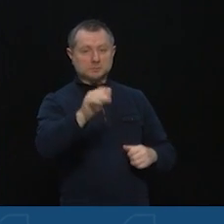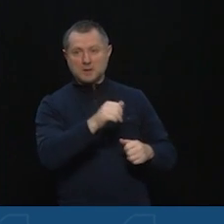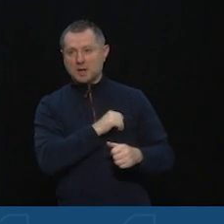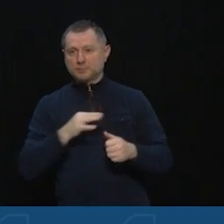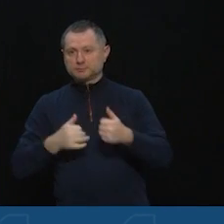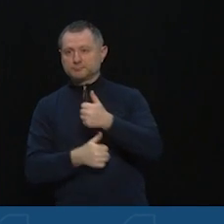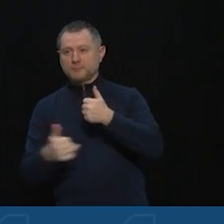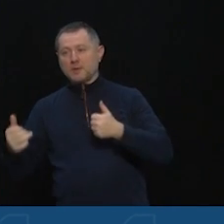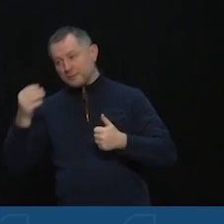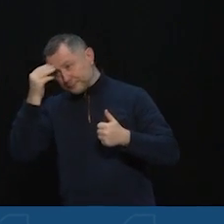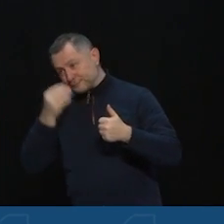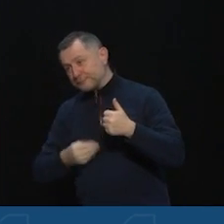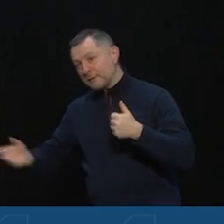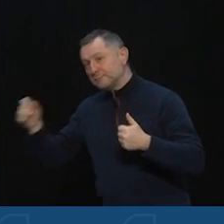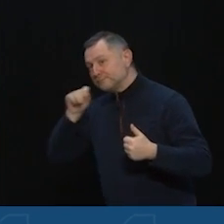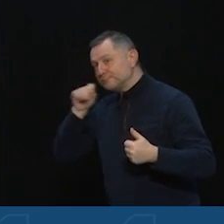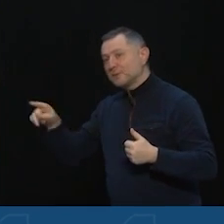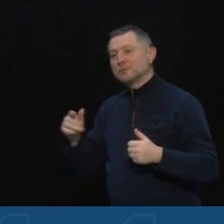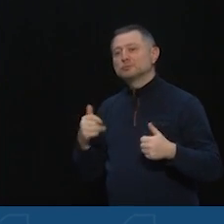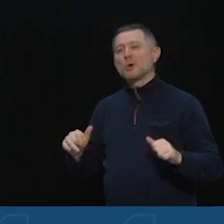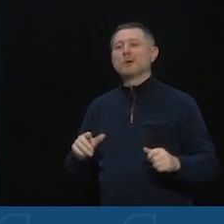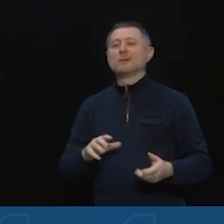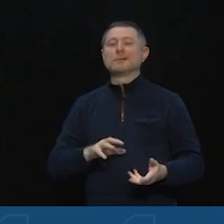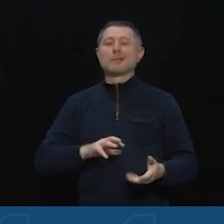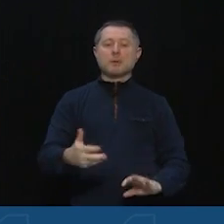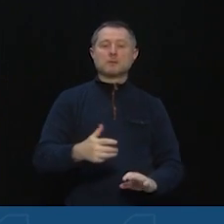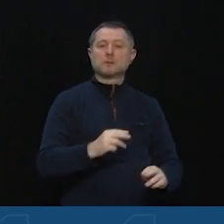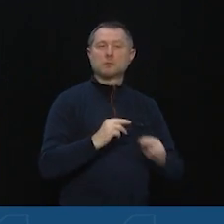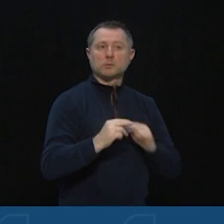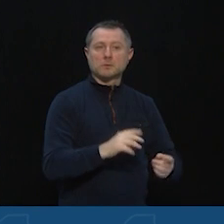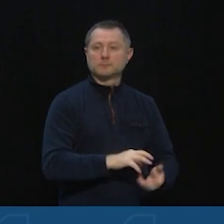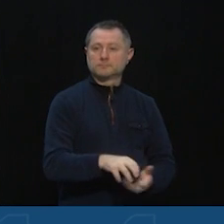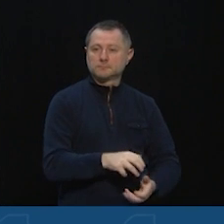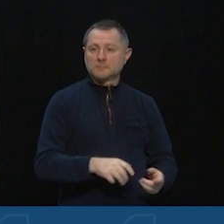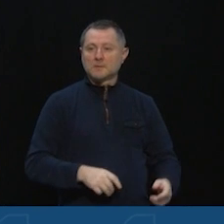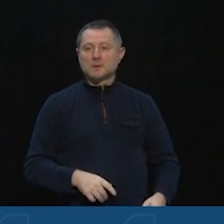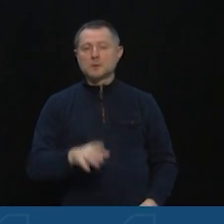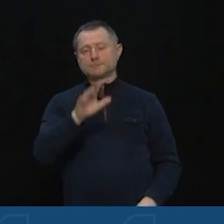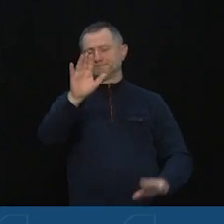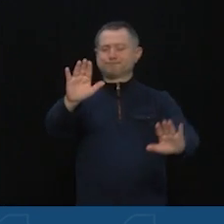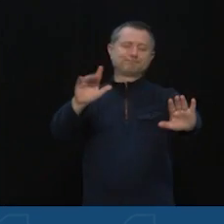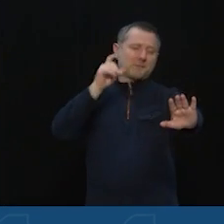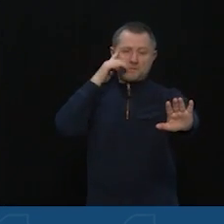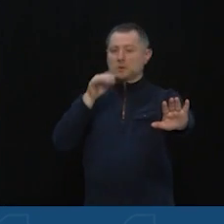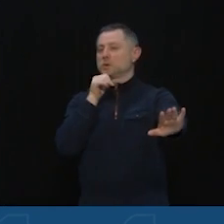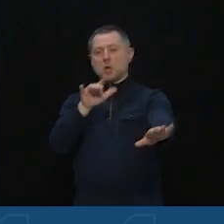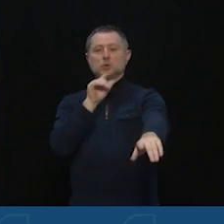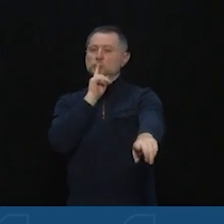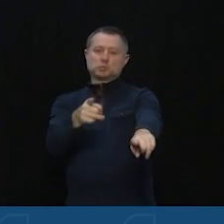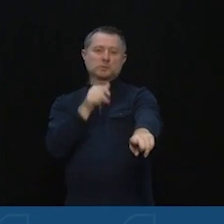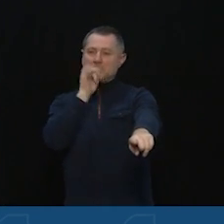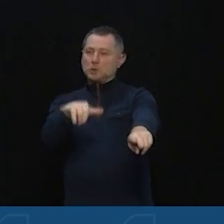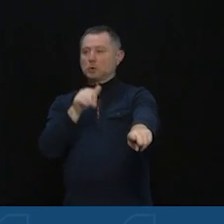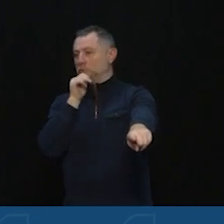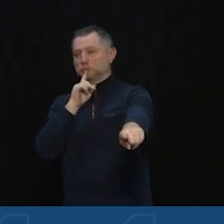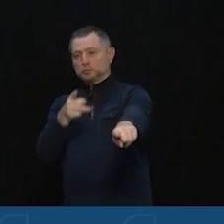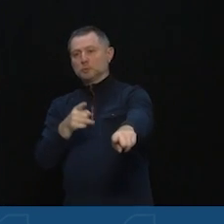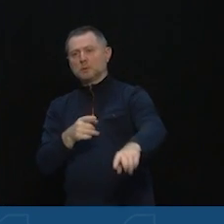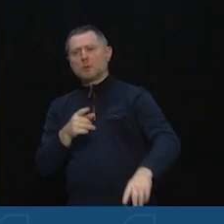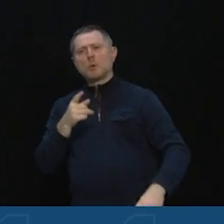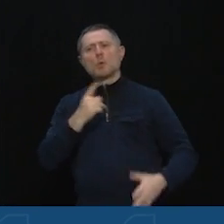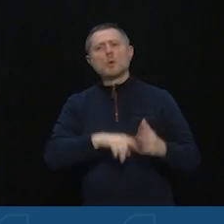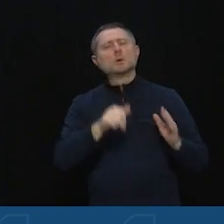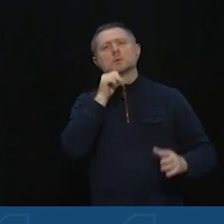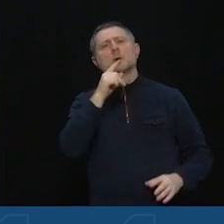as a negotiating ploy? That's not accurate, number one. What's not accurate? It's not accurate that it was